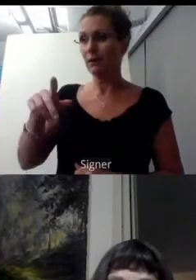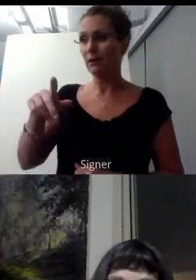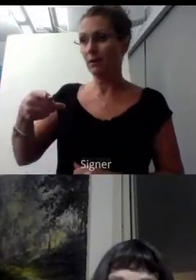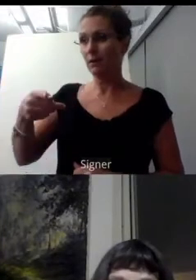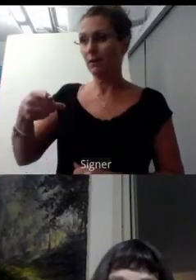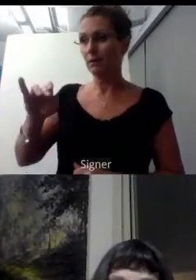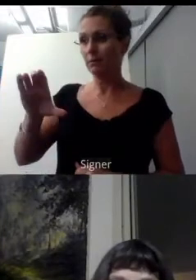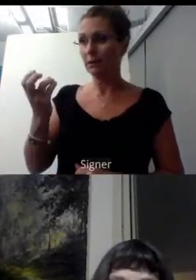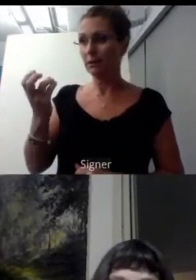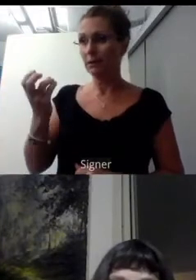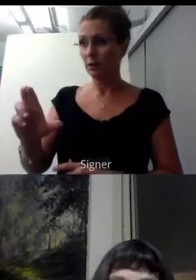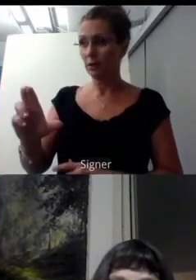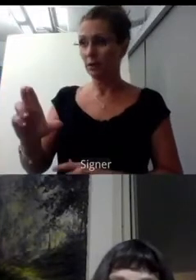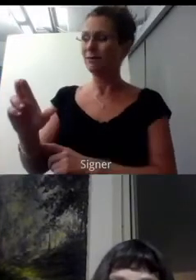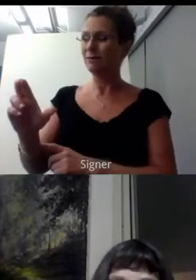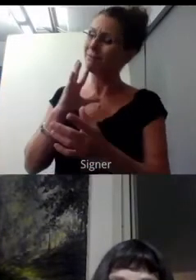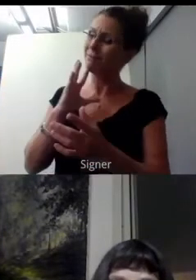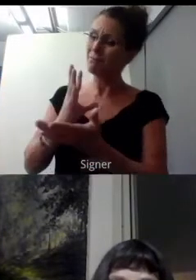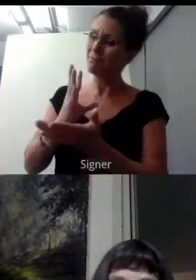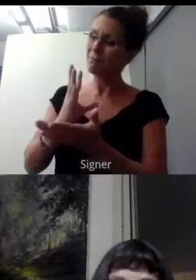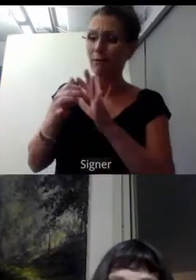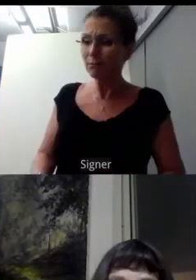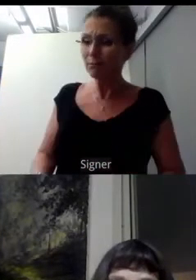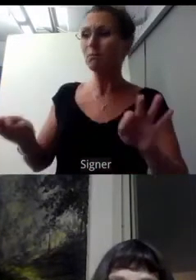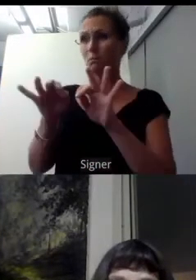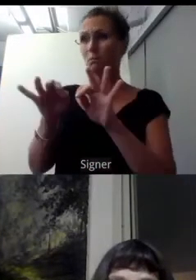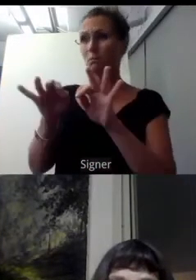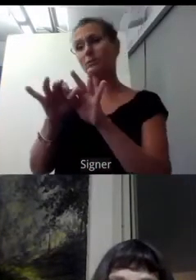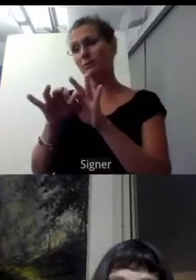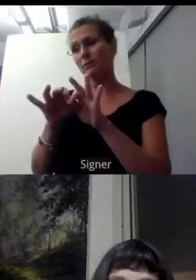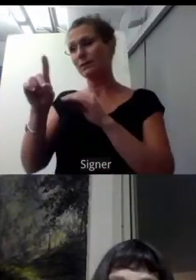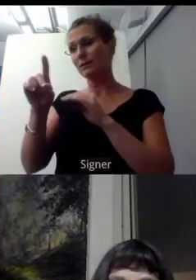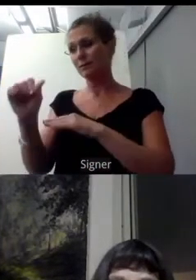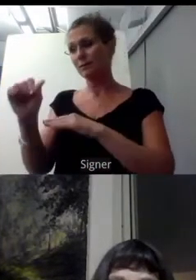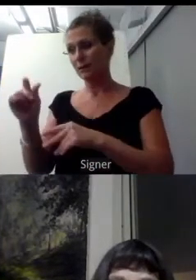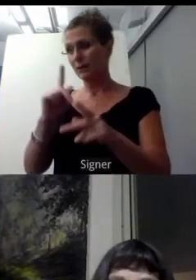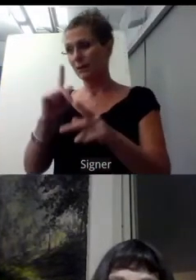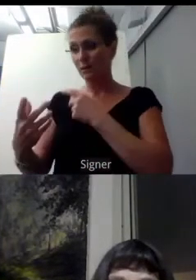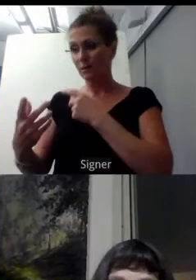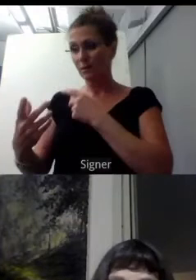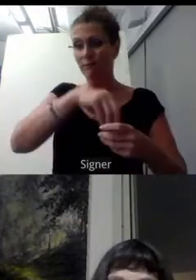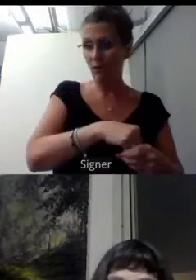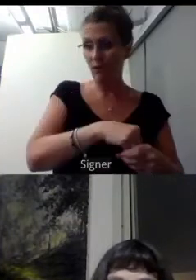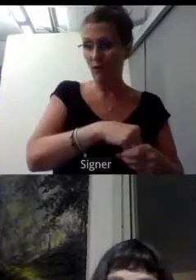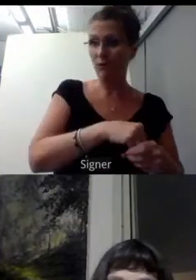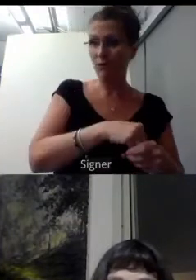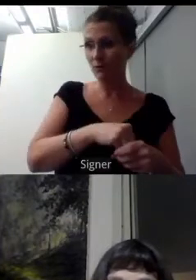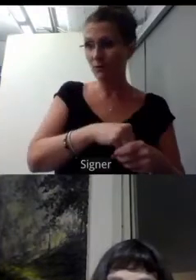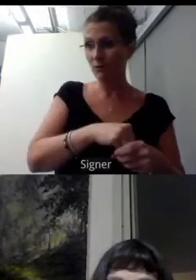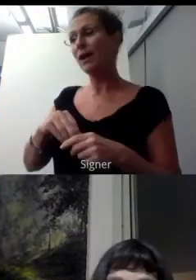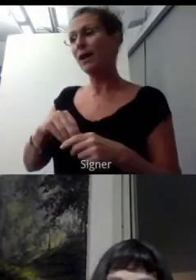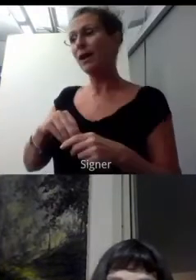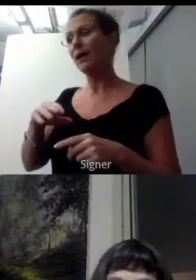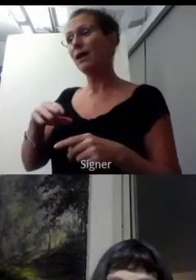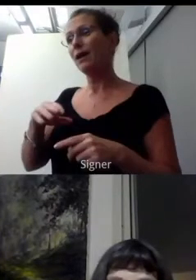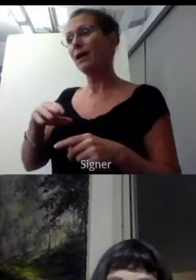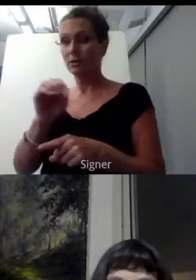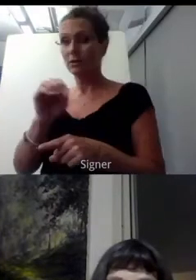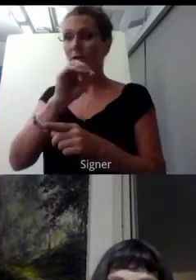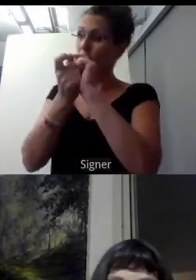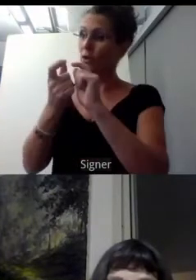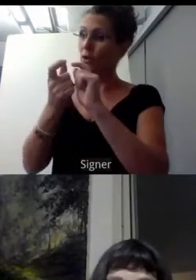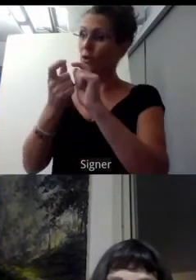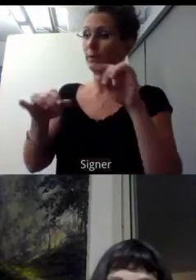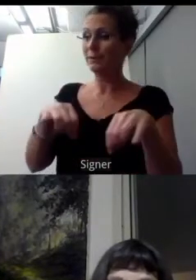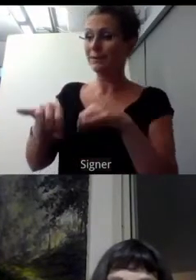leadership of her, the minister she worked with, that Ontario went from having standards development committees where people with disabilities